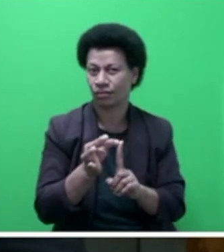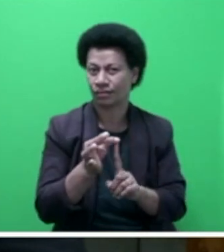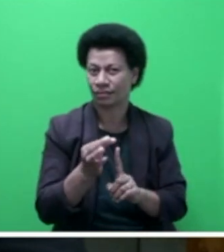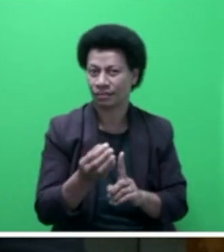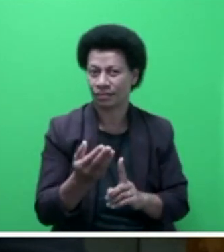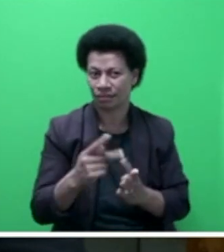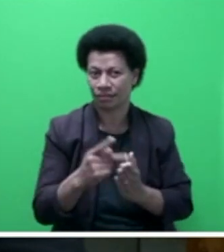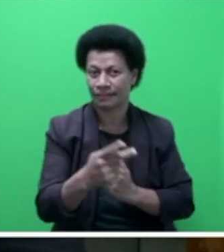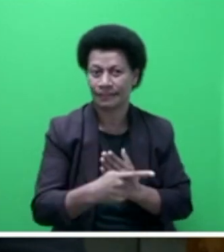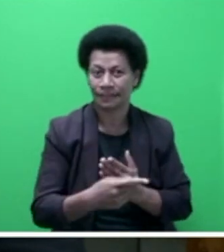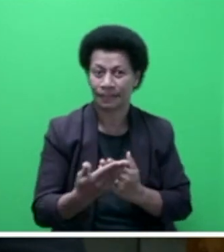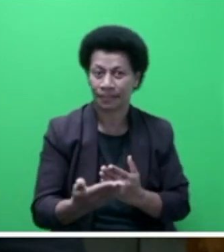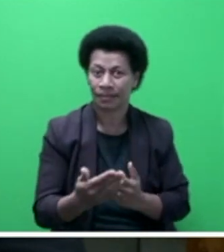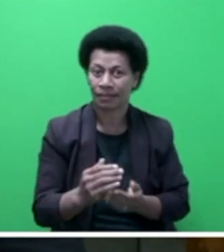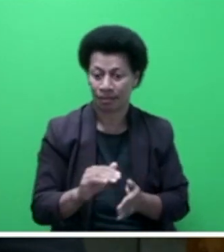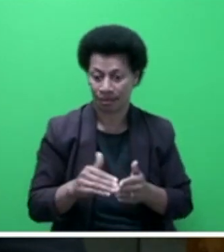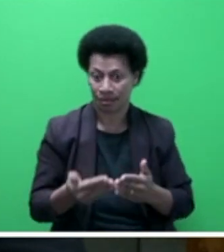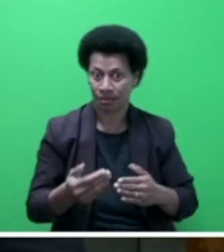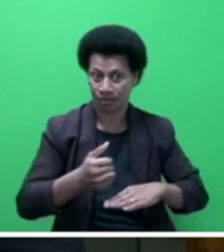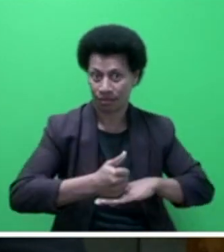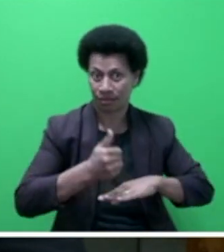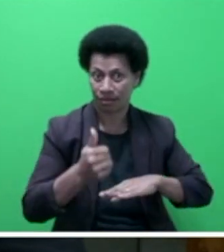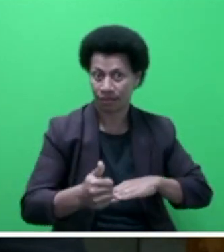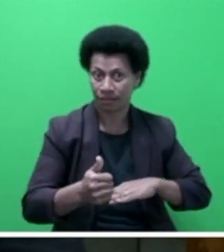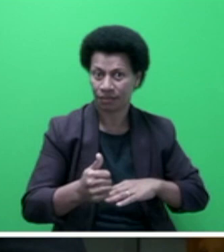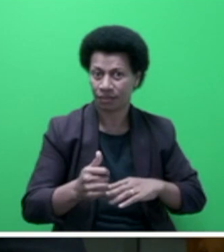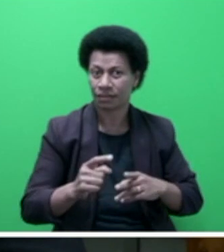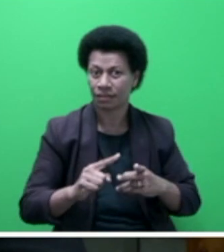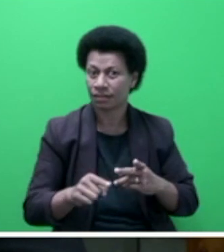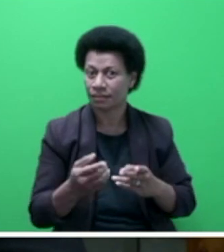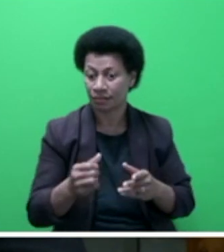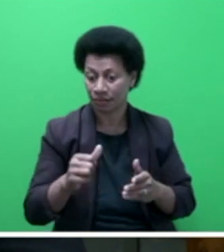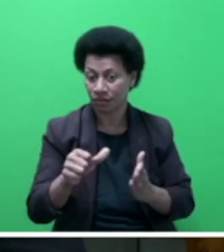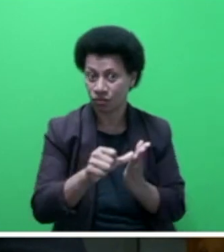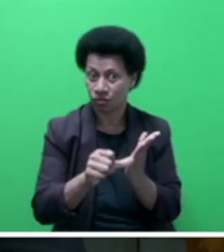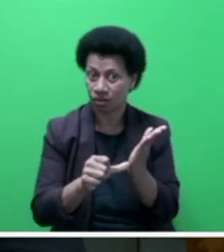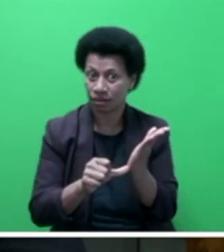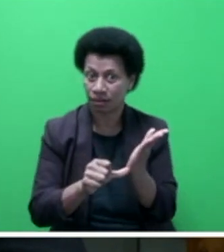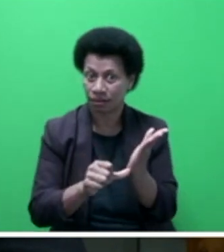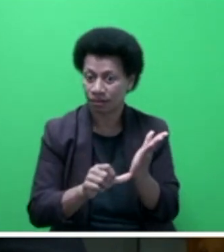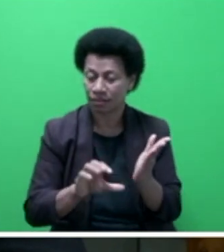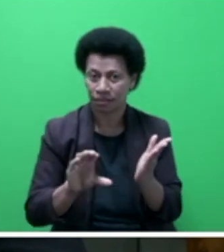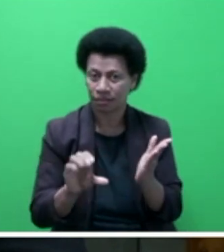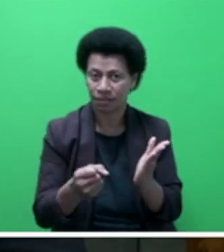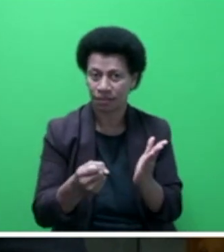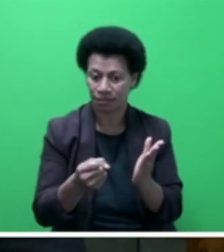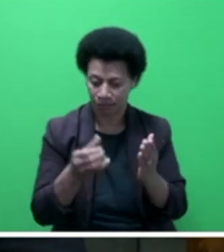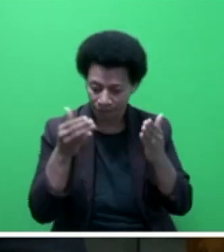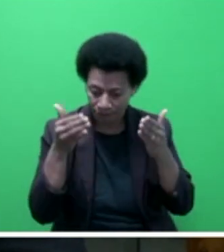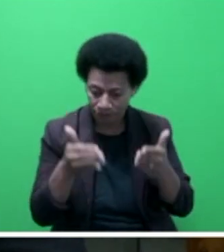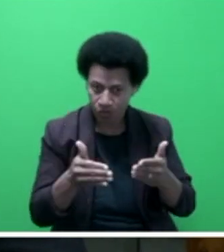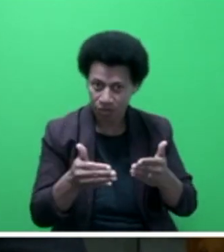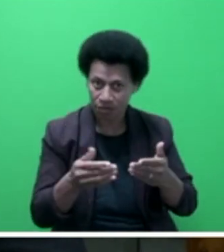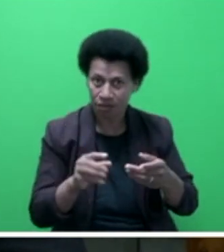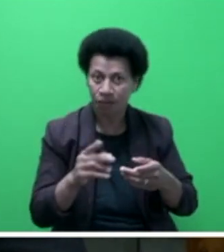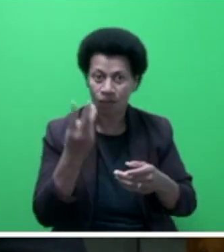initiative, Honorable Speaker, is the Republic of Fiji Country Gender Assessment, a key report to be undertaken periodically by the ministry to inform on the